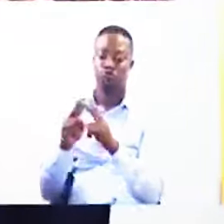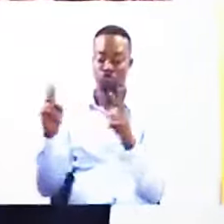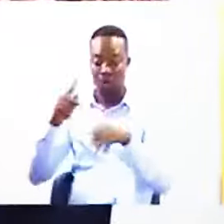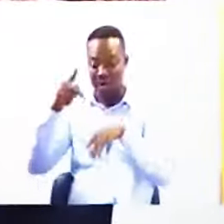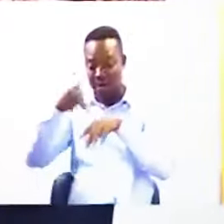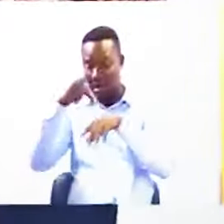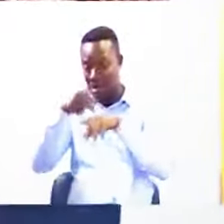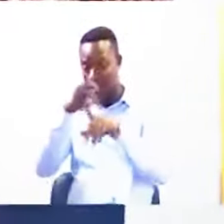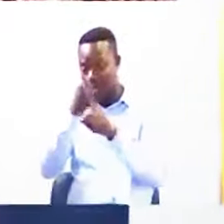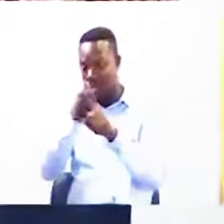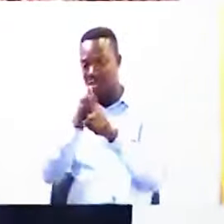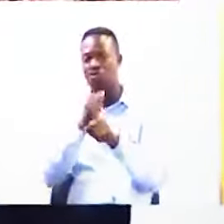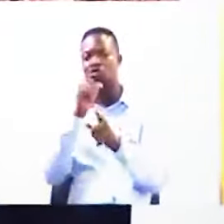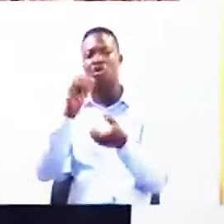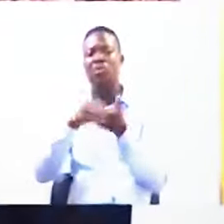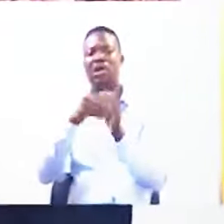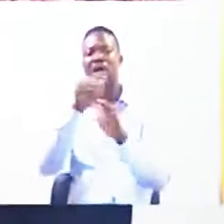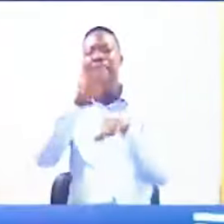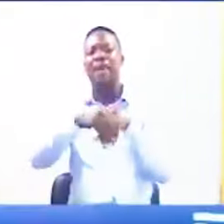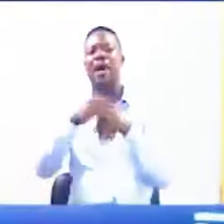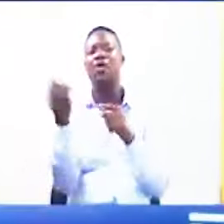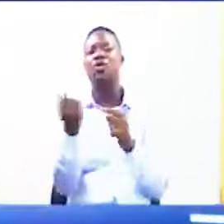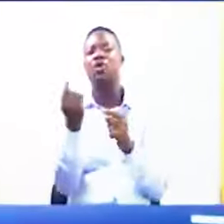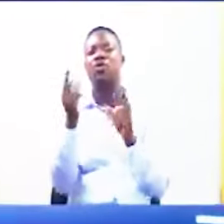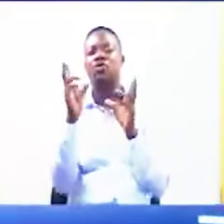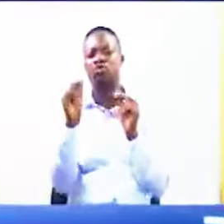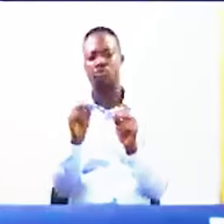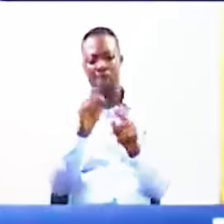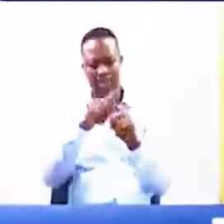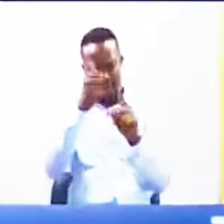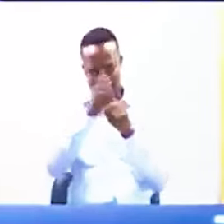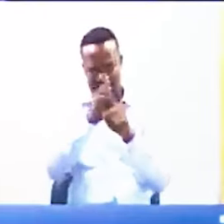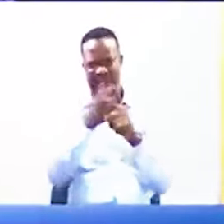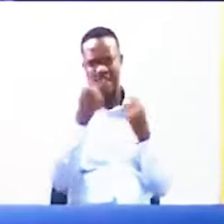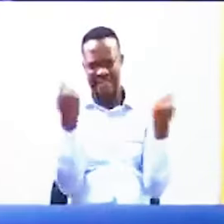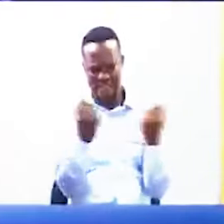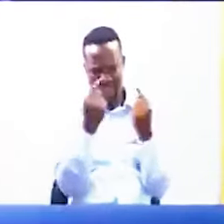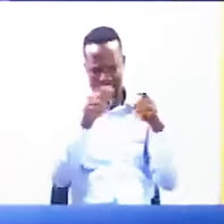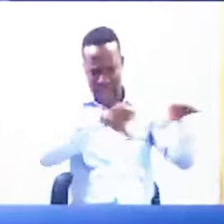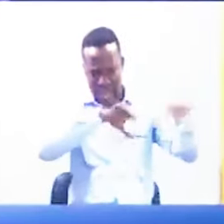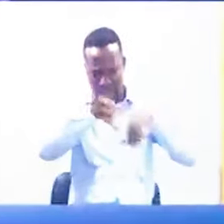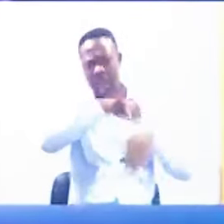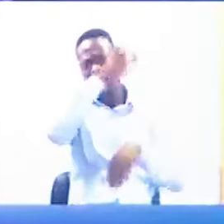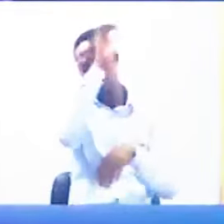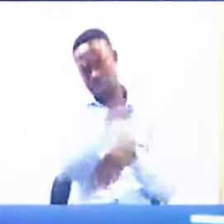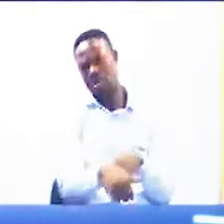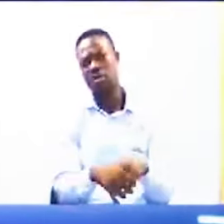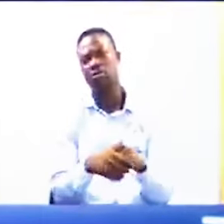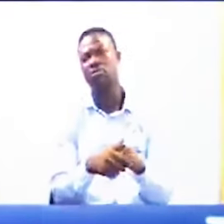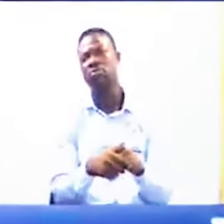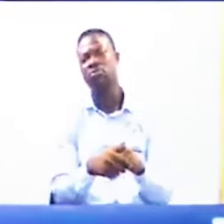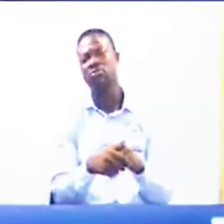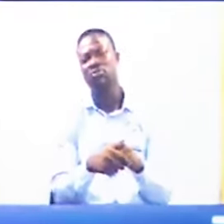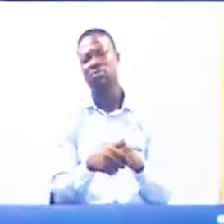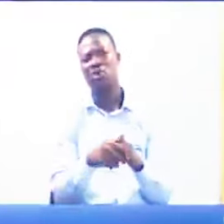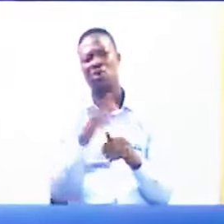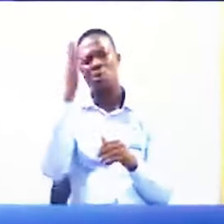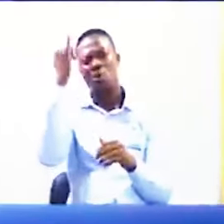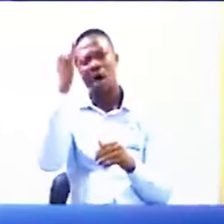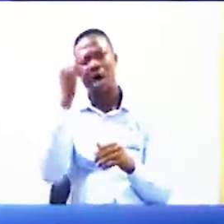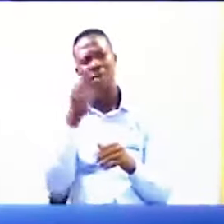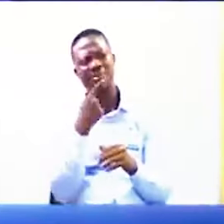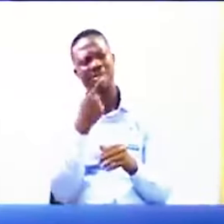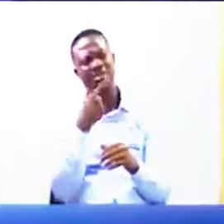Peter was not just playing hypocrisy, he was actually sinning. Okay, enti enye nyatwom anana Petro oye no ye boni. Why am I saying that he